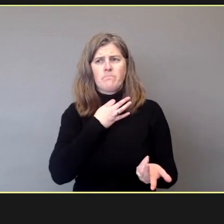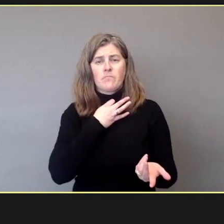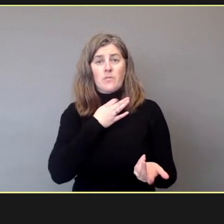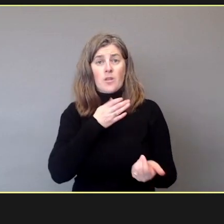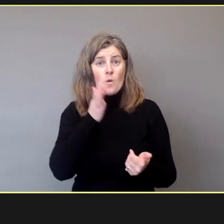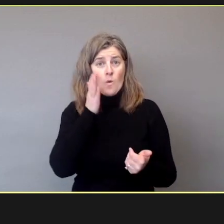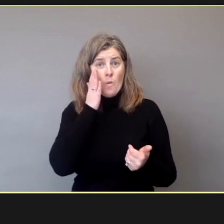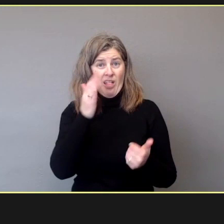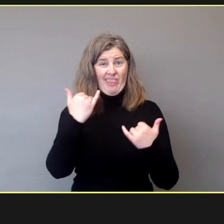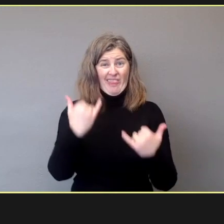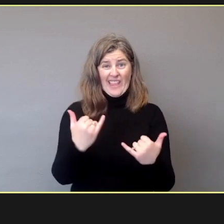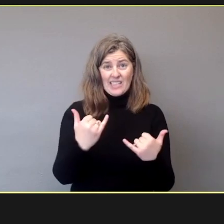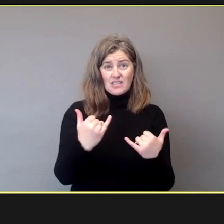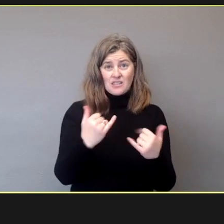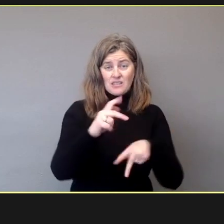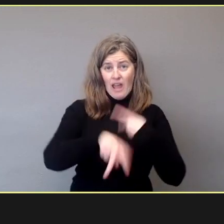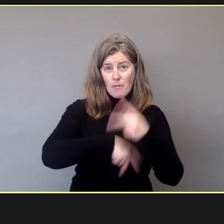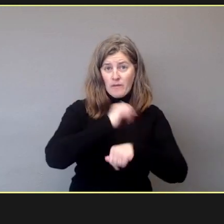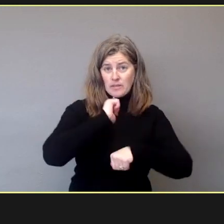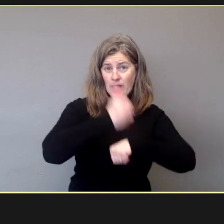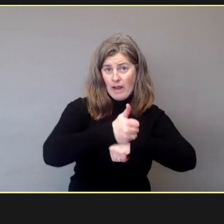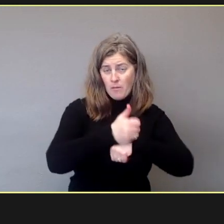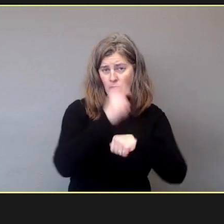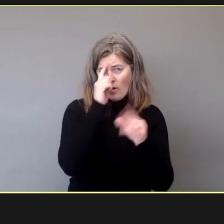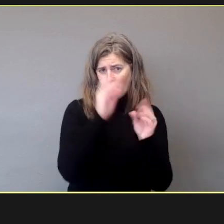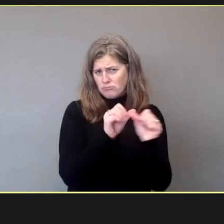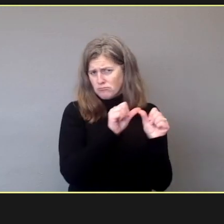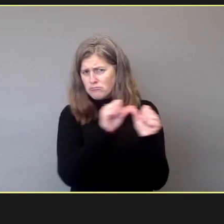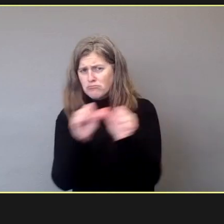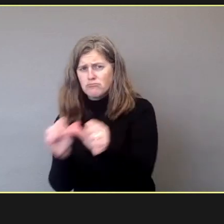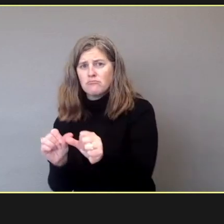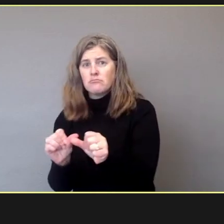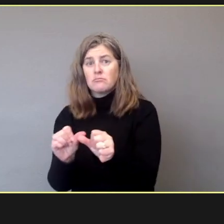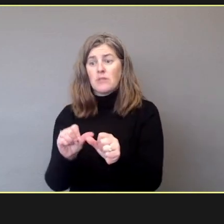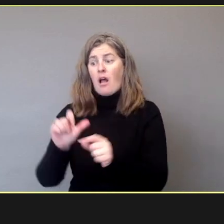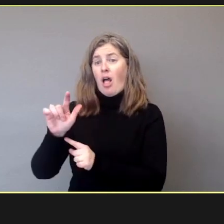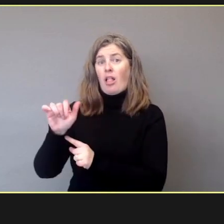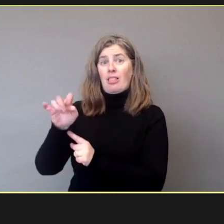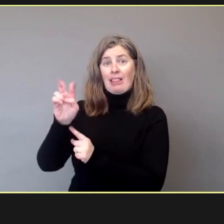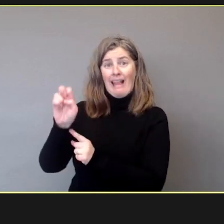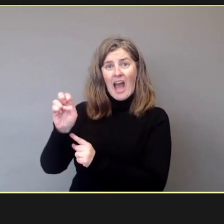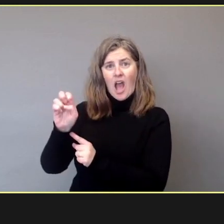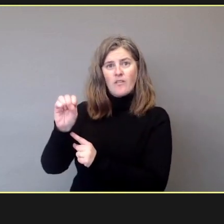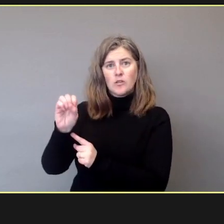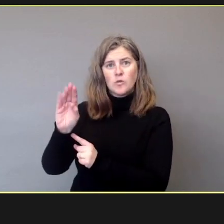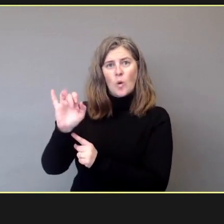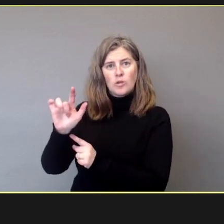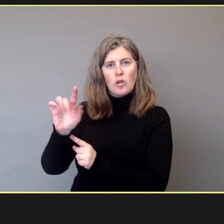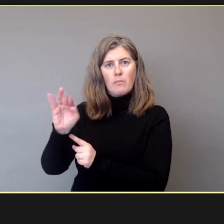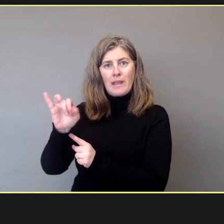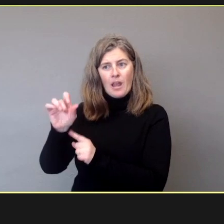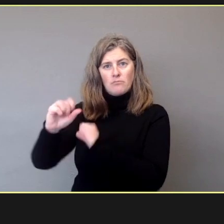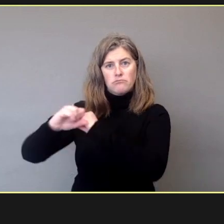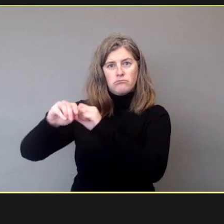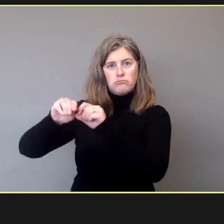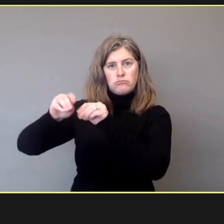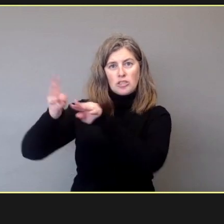will this format continue, a live social media broadcast as well